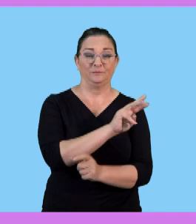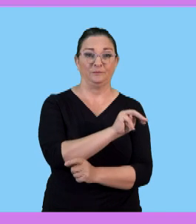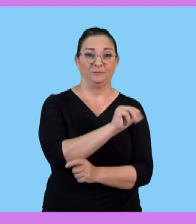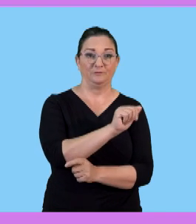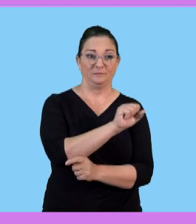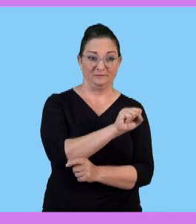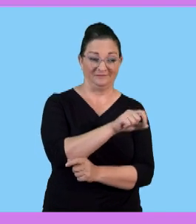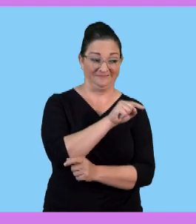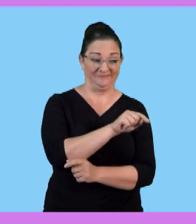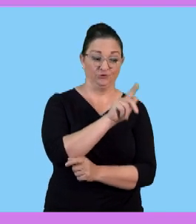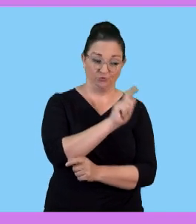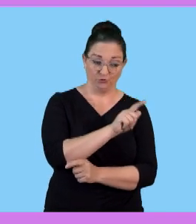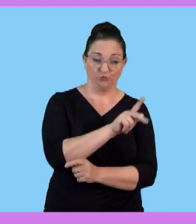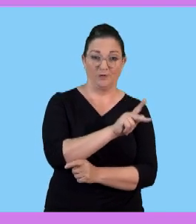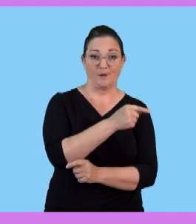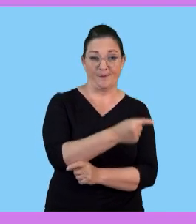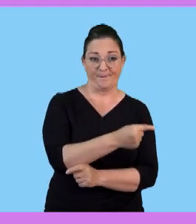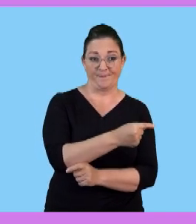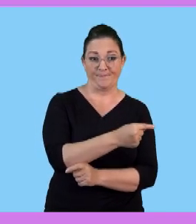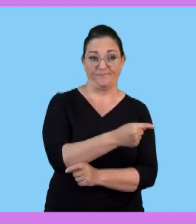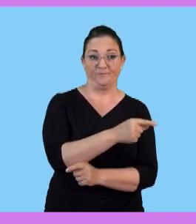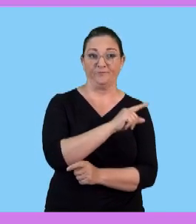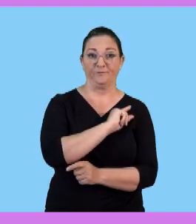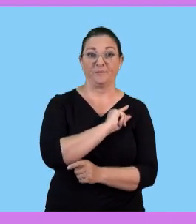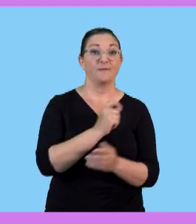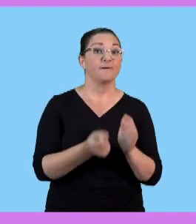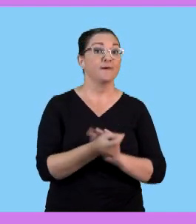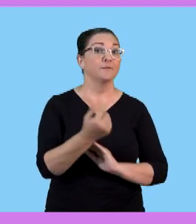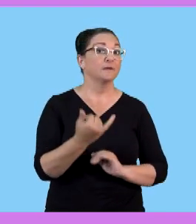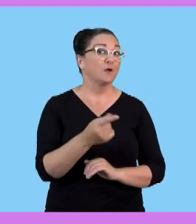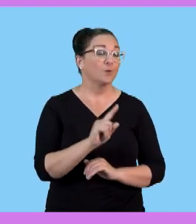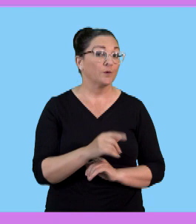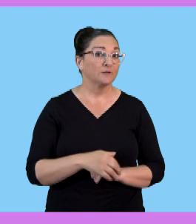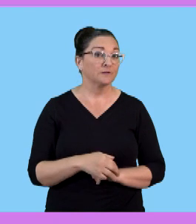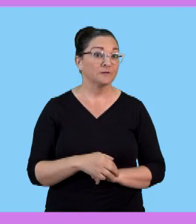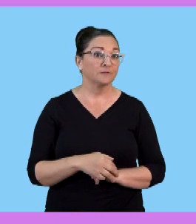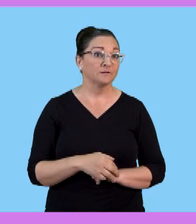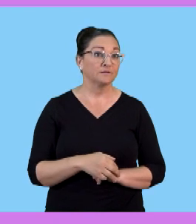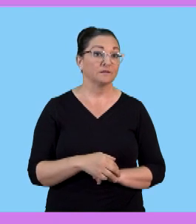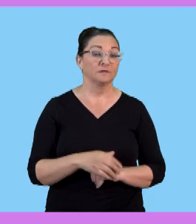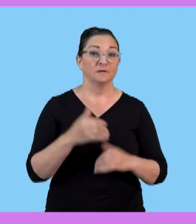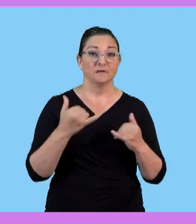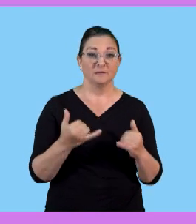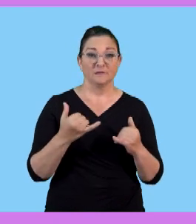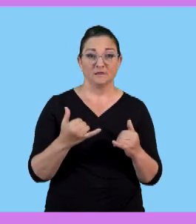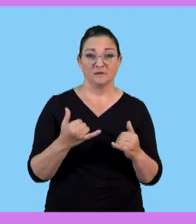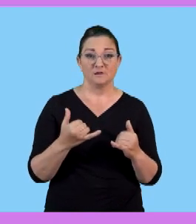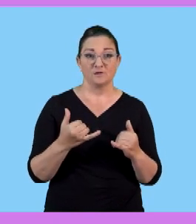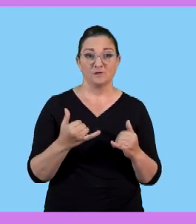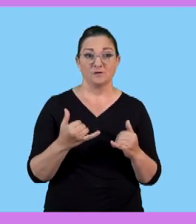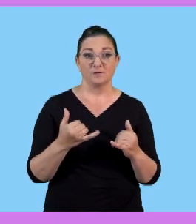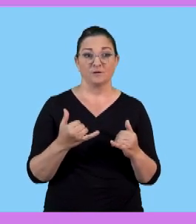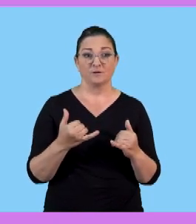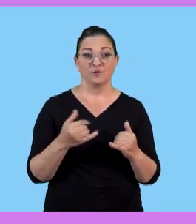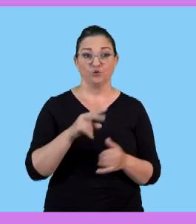right? And that should be in kilogram. So therefore, what will happen now? You'll take, right, we'll transpose,